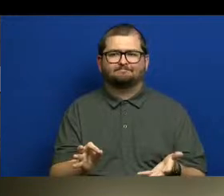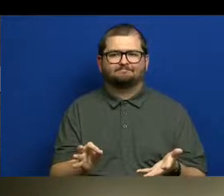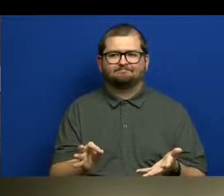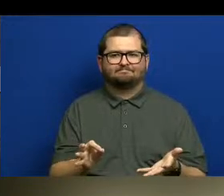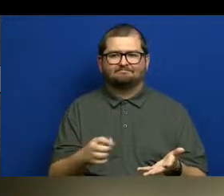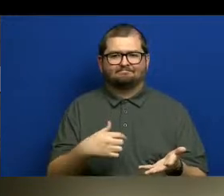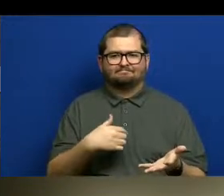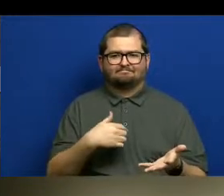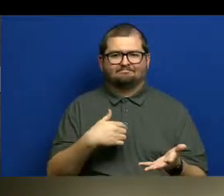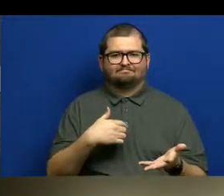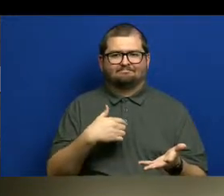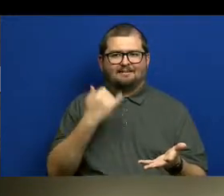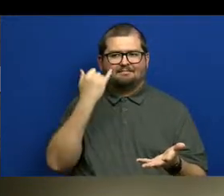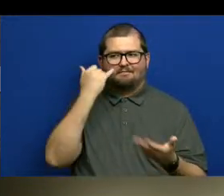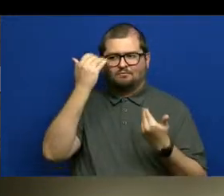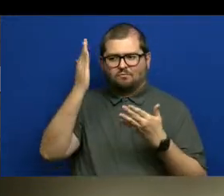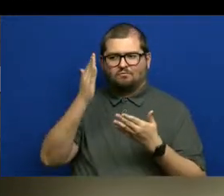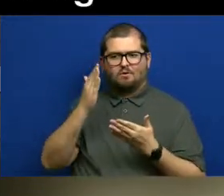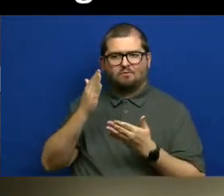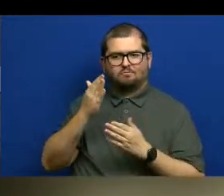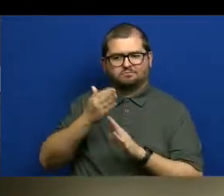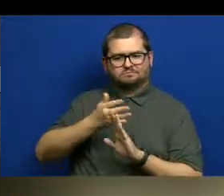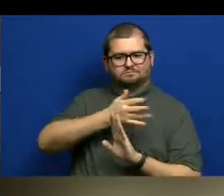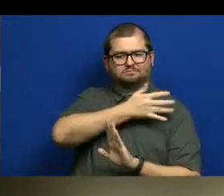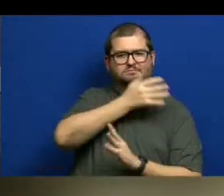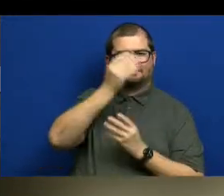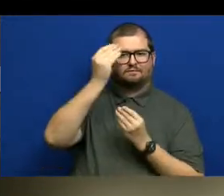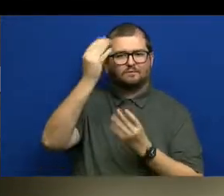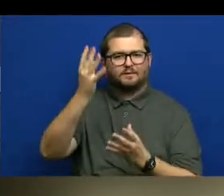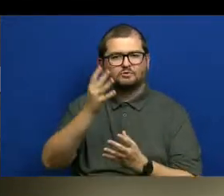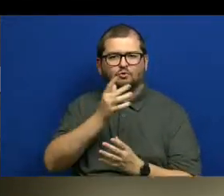without knowing all of the information.